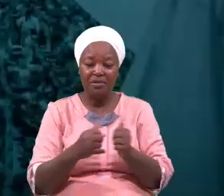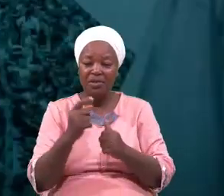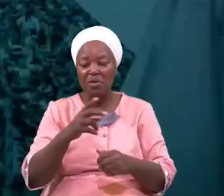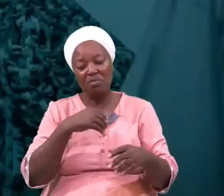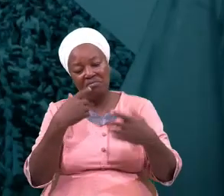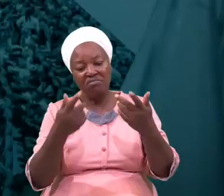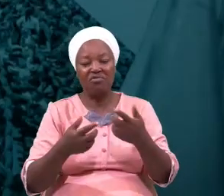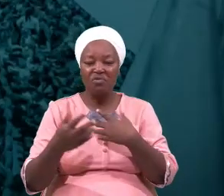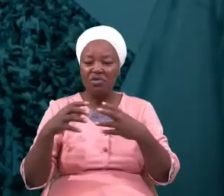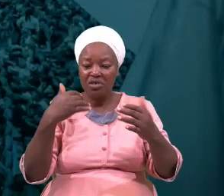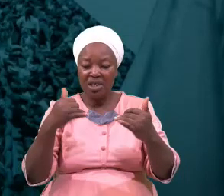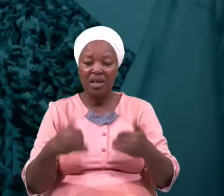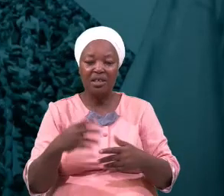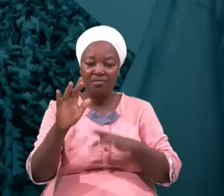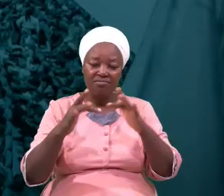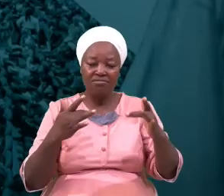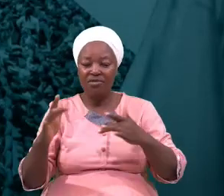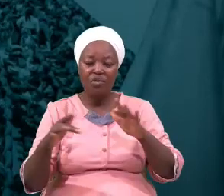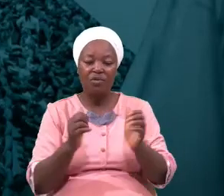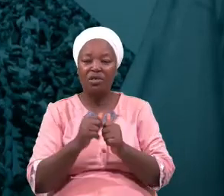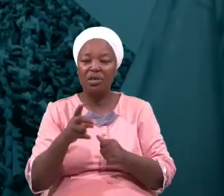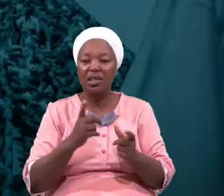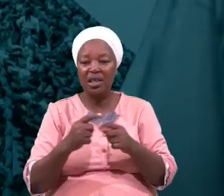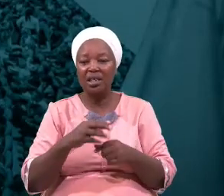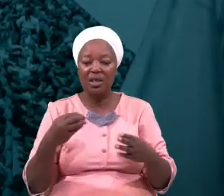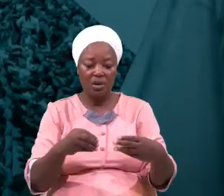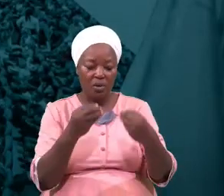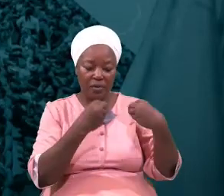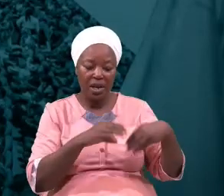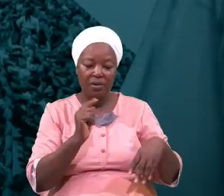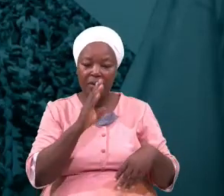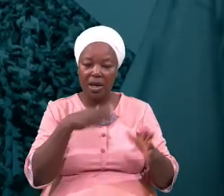The convener will be happy that you are there with us.